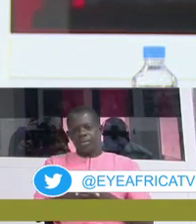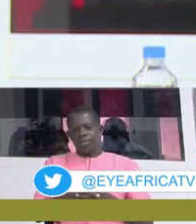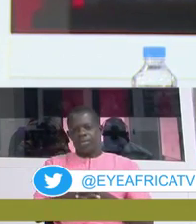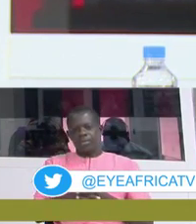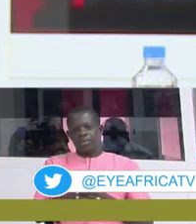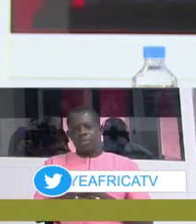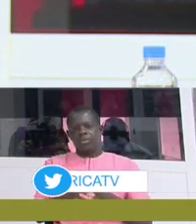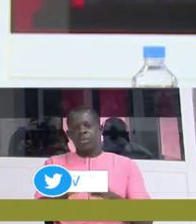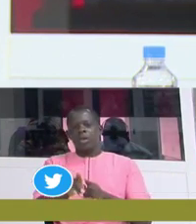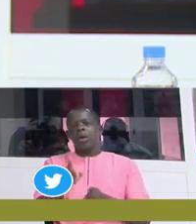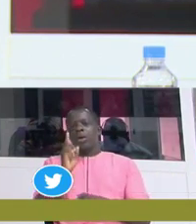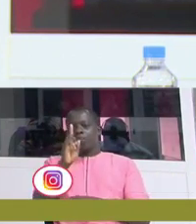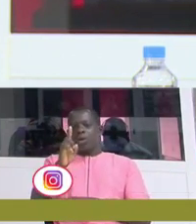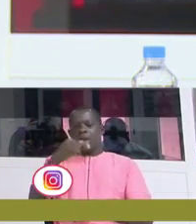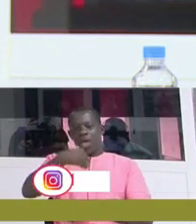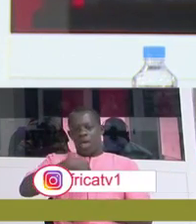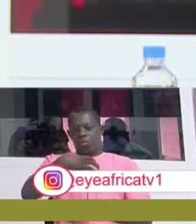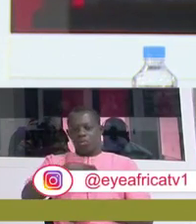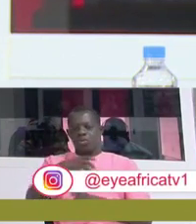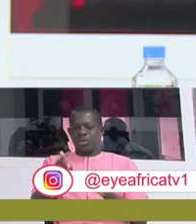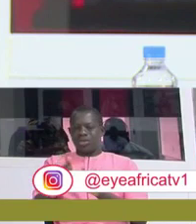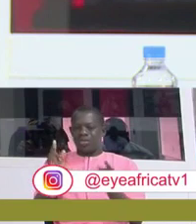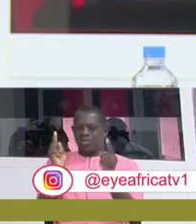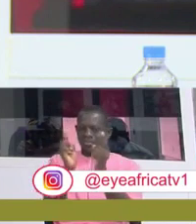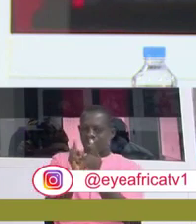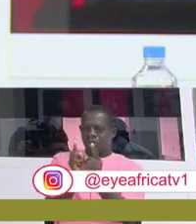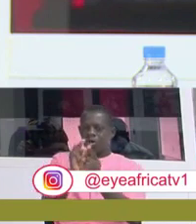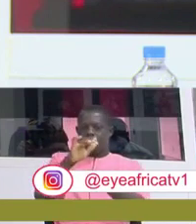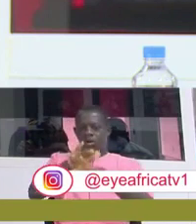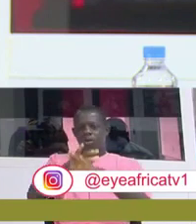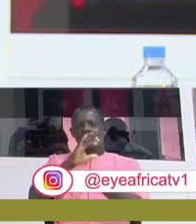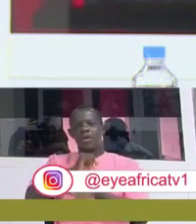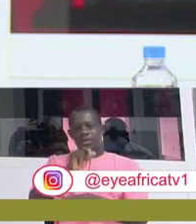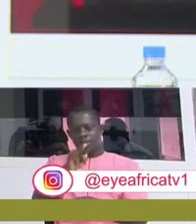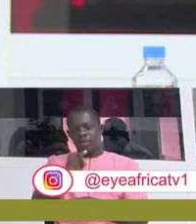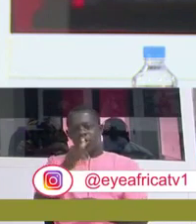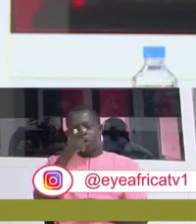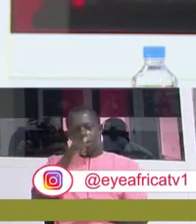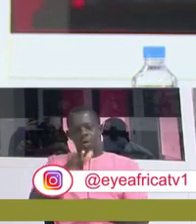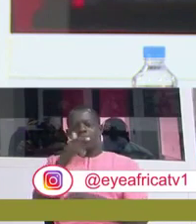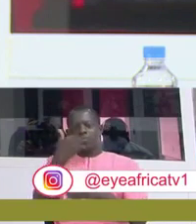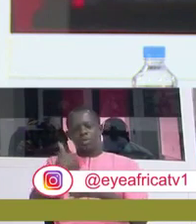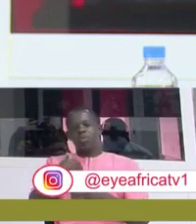la. But I usually want to pounce on him, but people separated us.